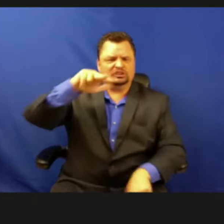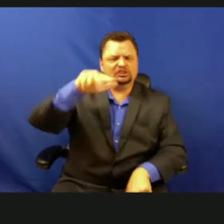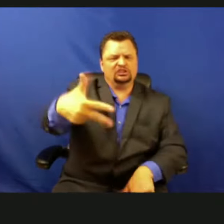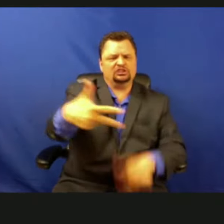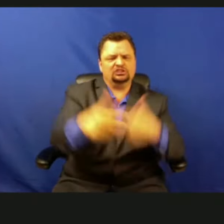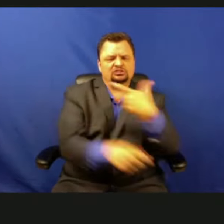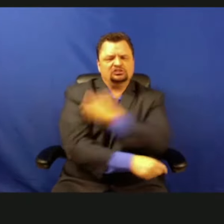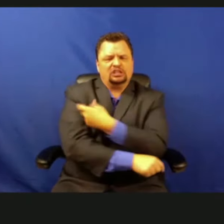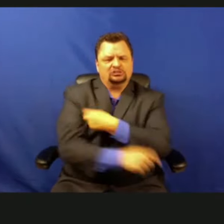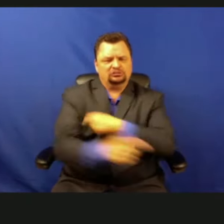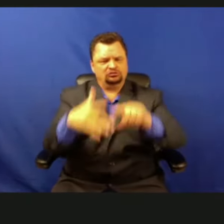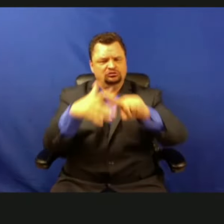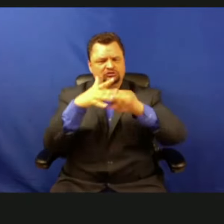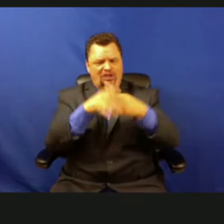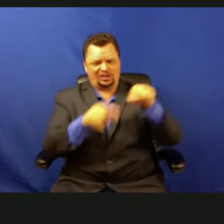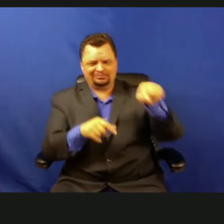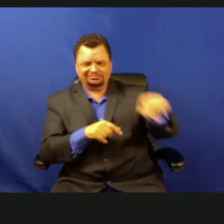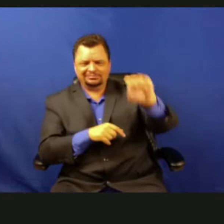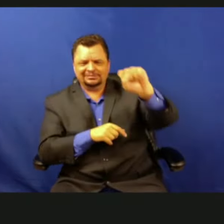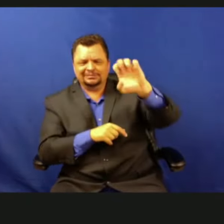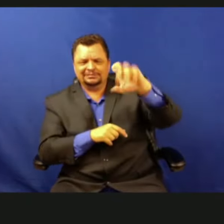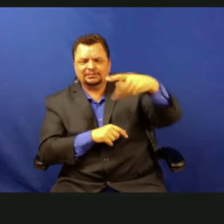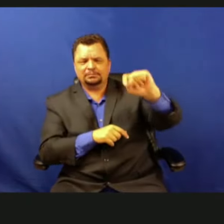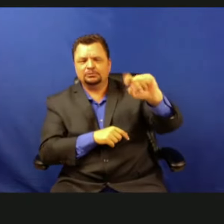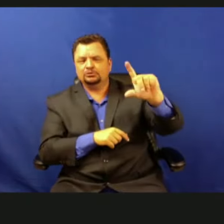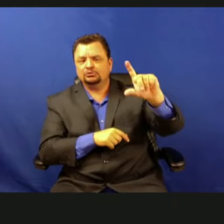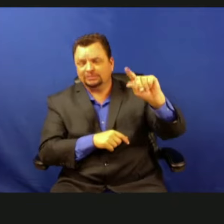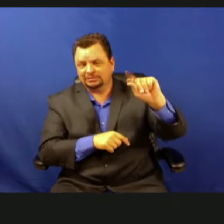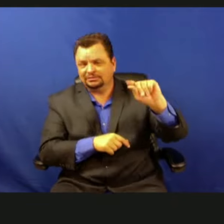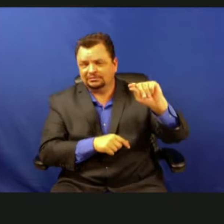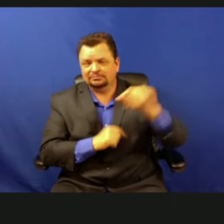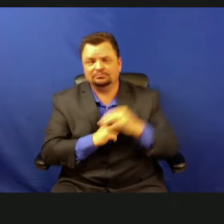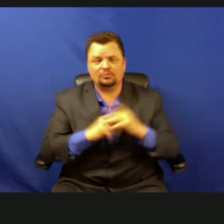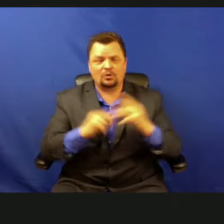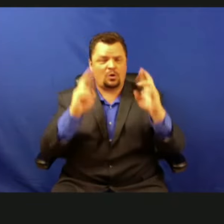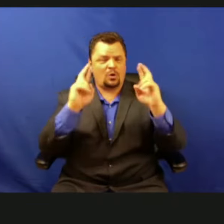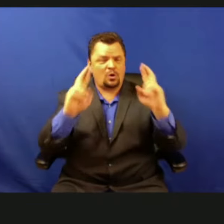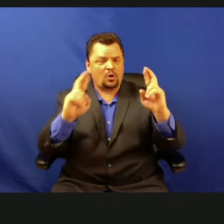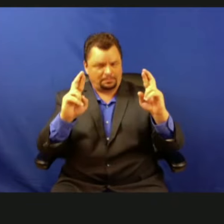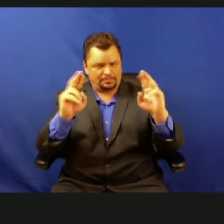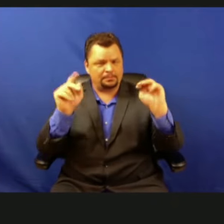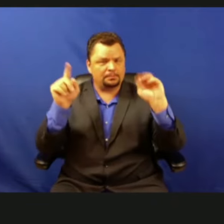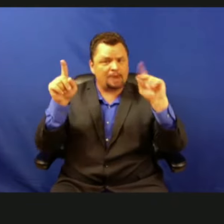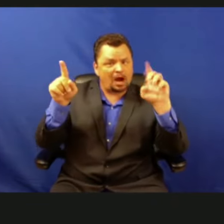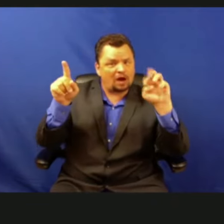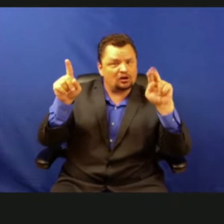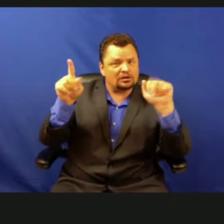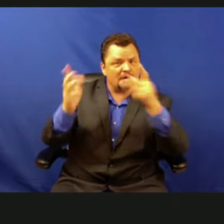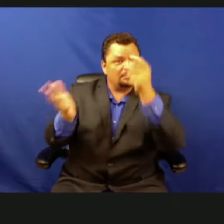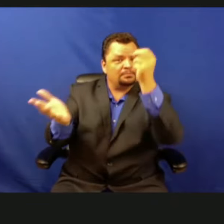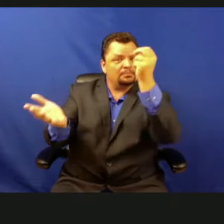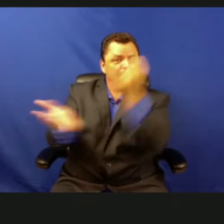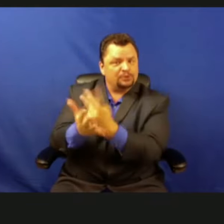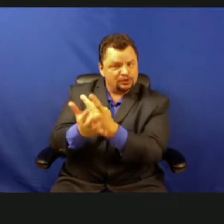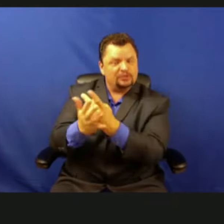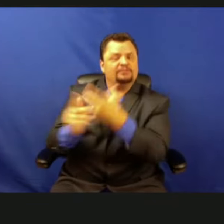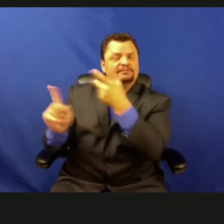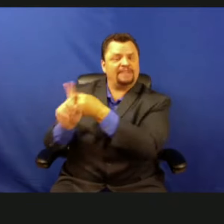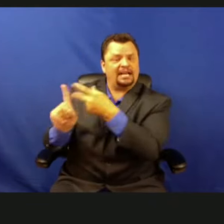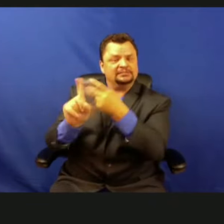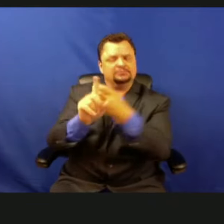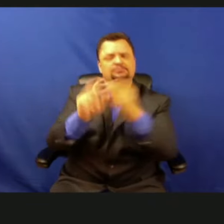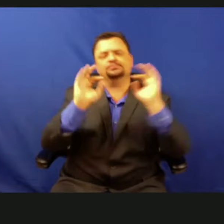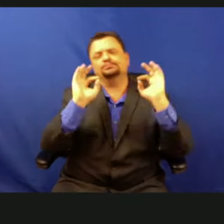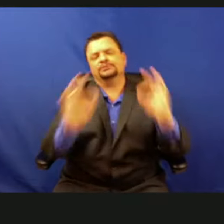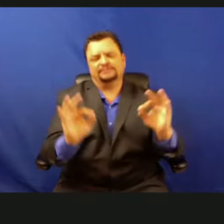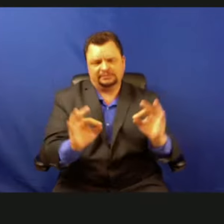shortly thereafter. To emphasize what the data shows, which is generally and broadly consistent with all the studies that have been done, it is more